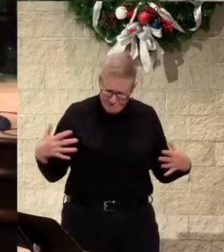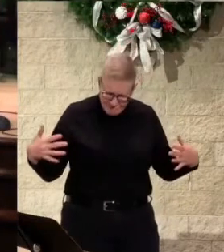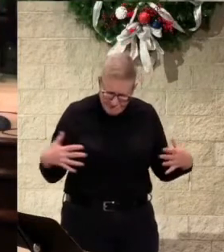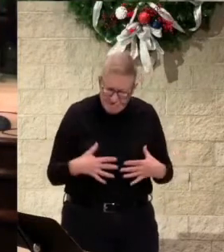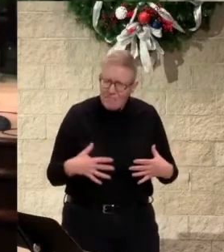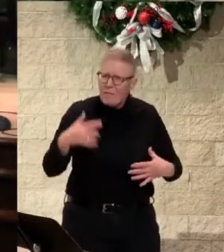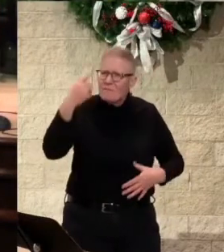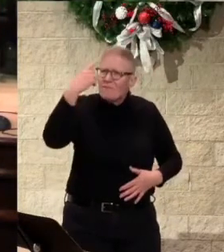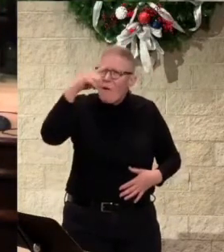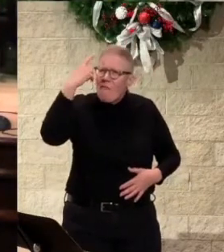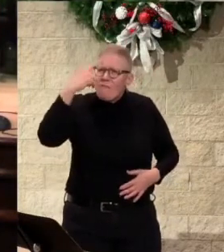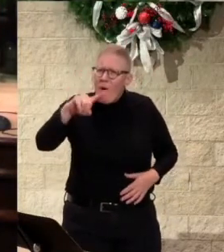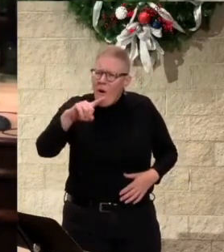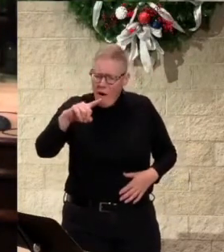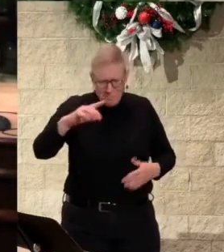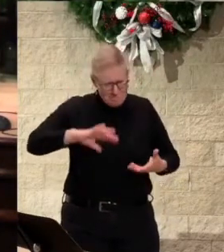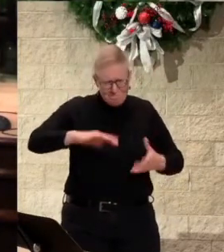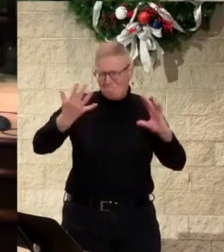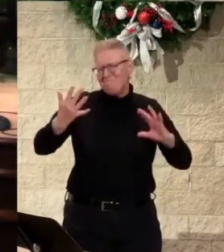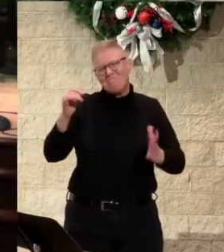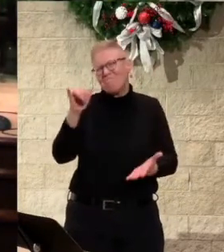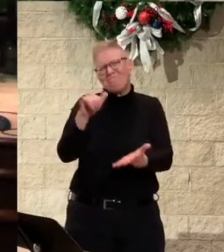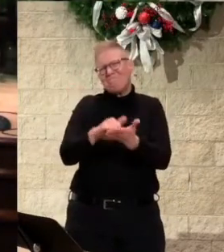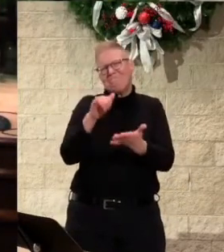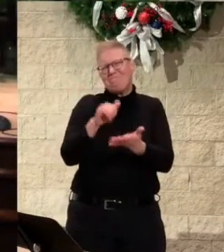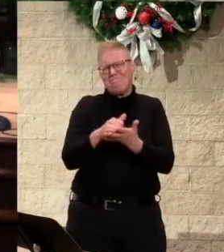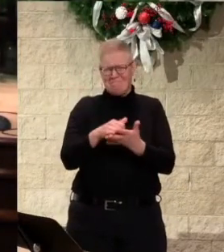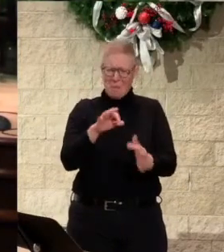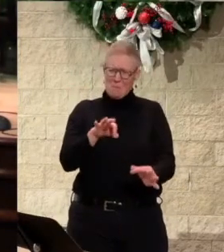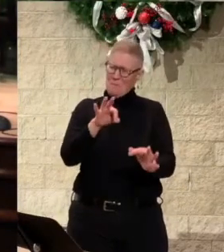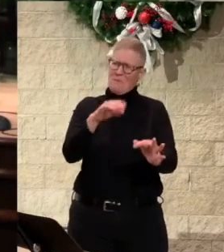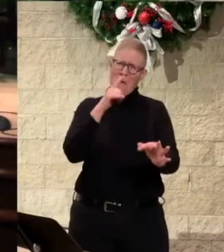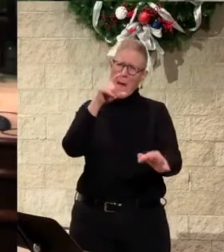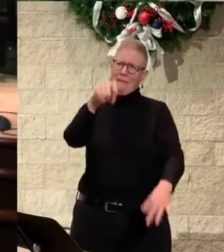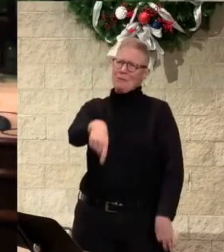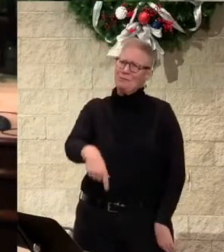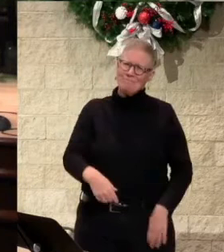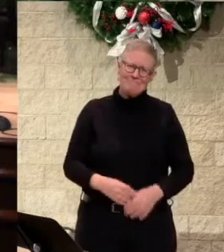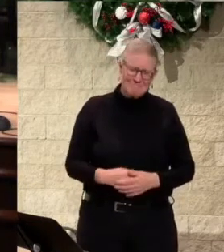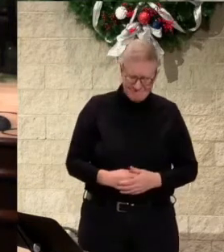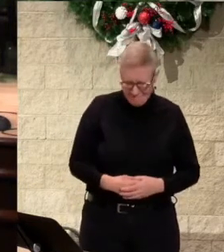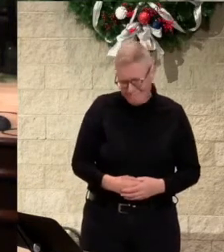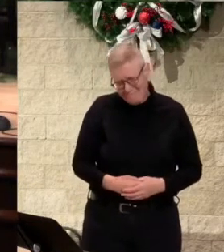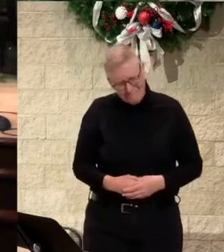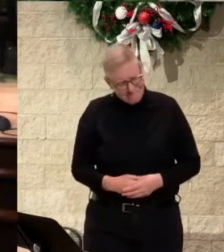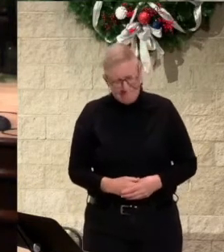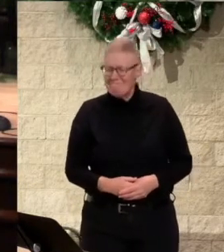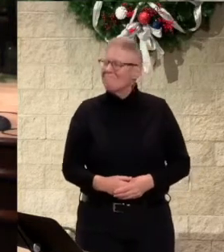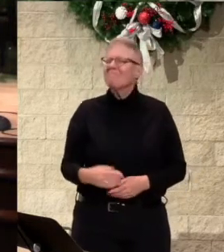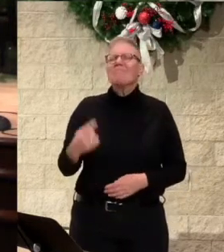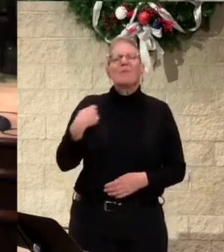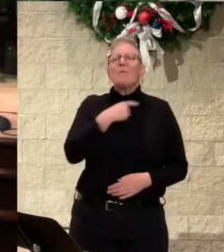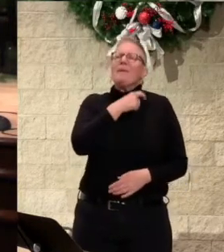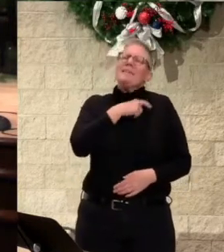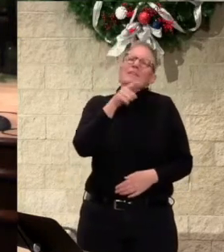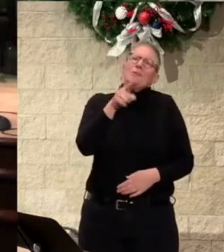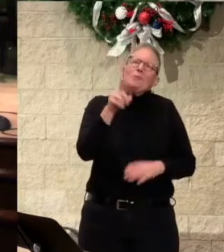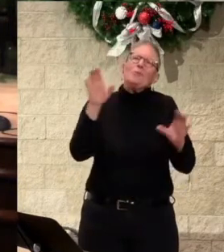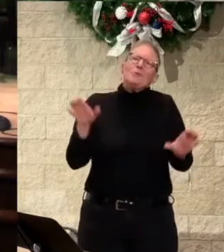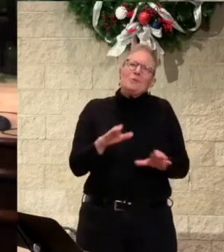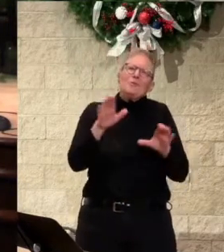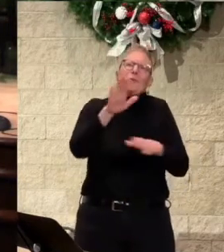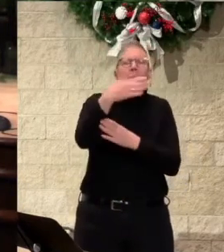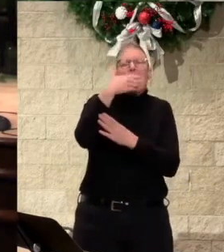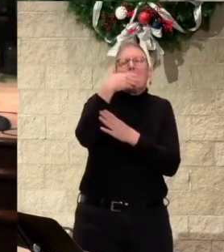scared that you'll mess it up when perfection keeps you haunted. All we need is your best,